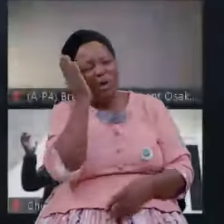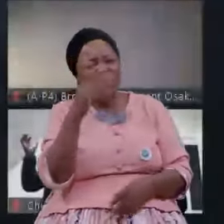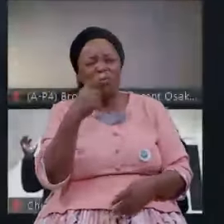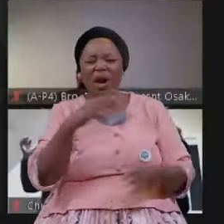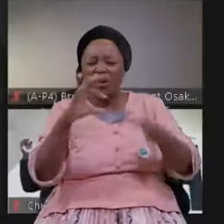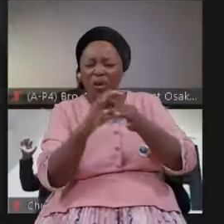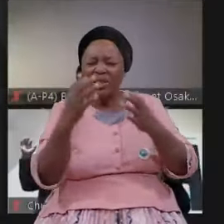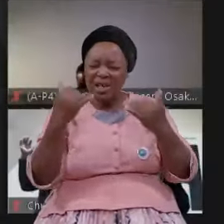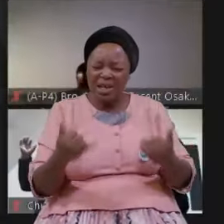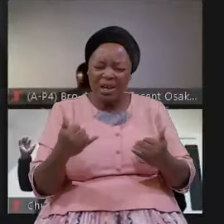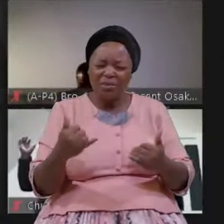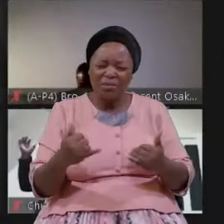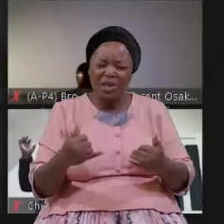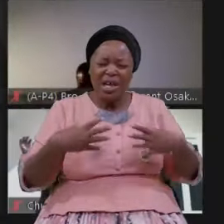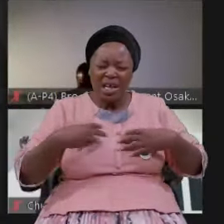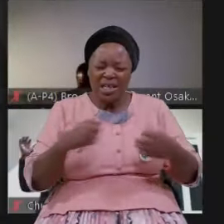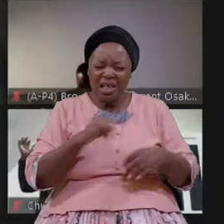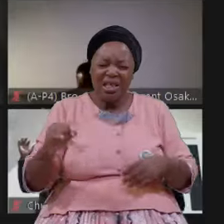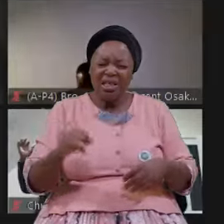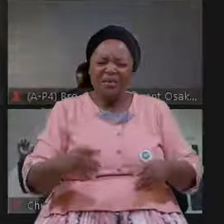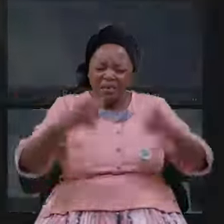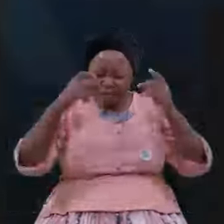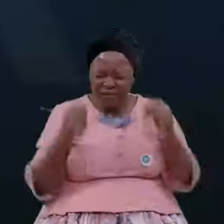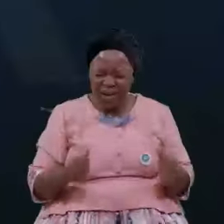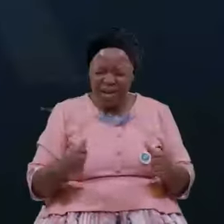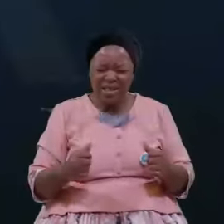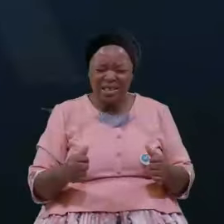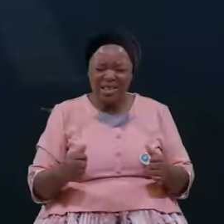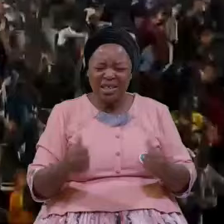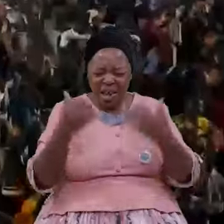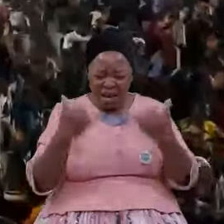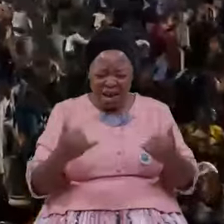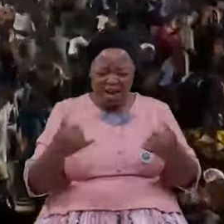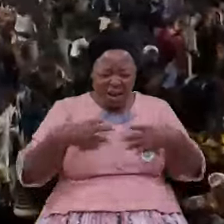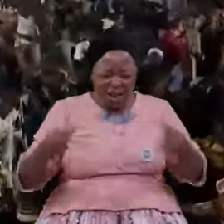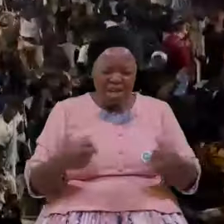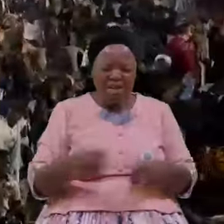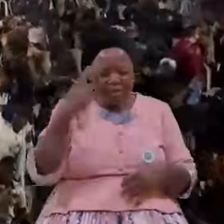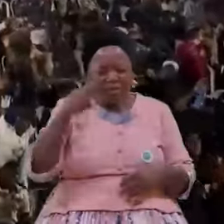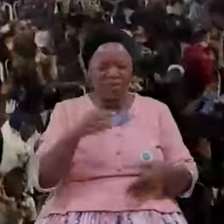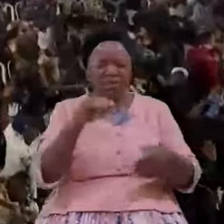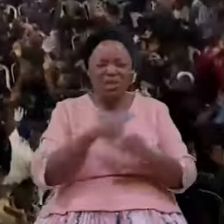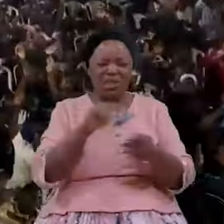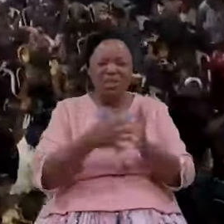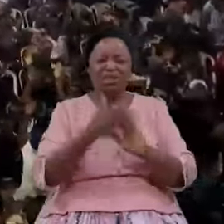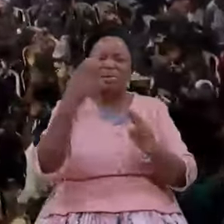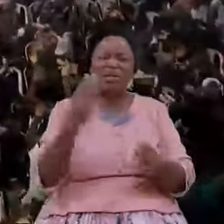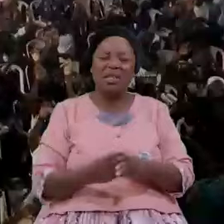now, healing instantaneously for you in Jesus' name.